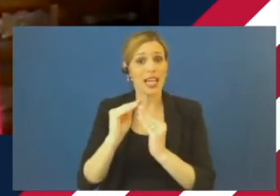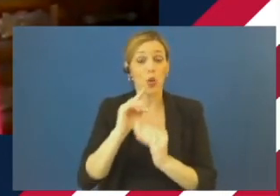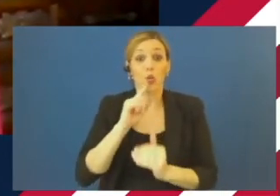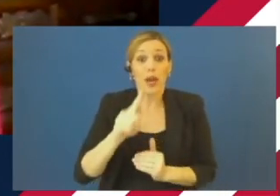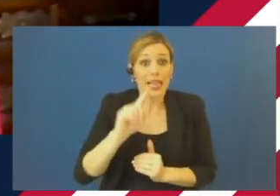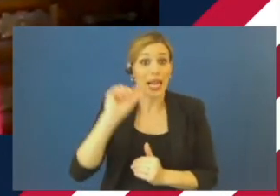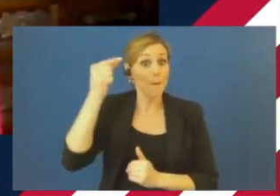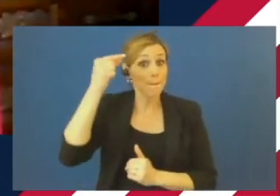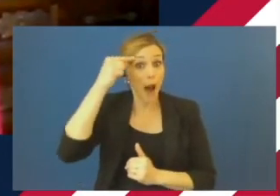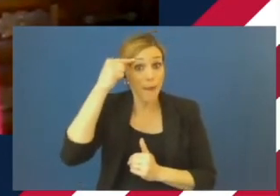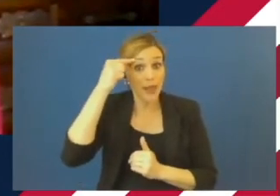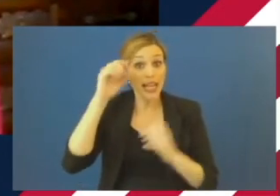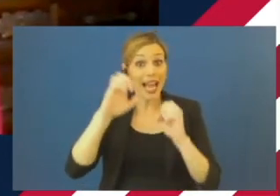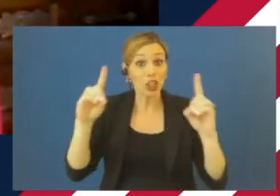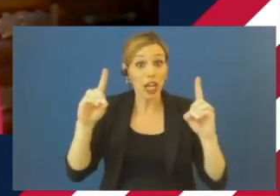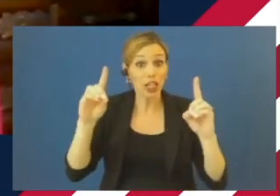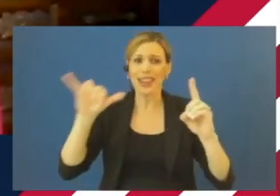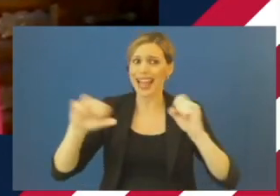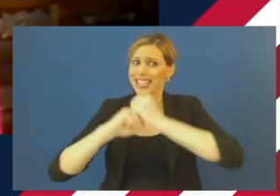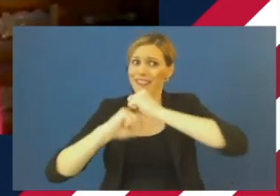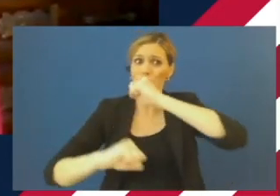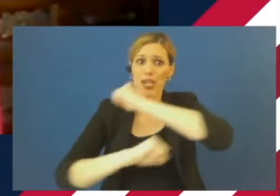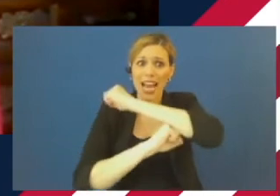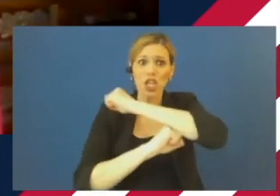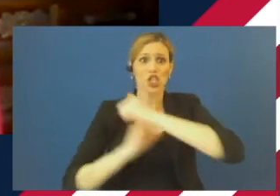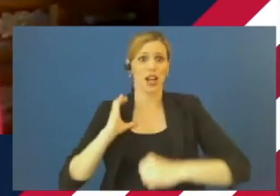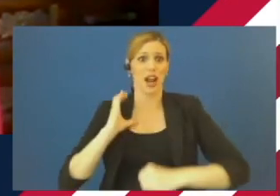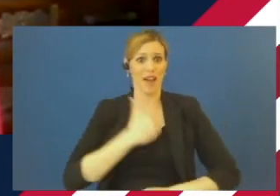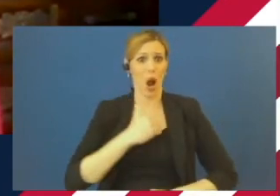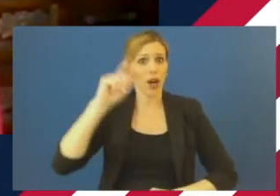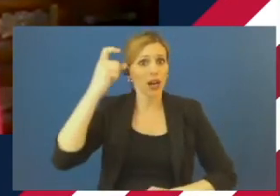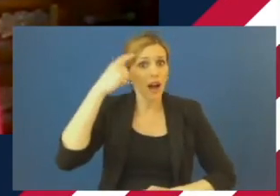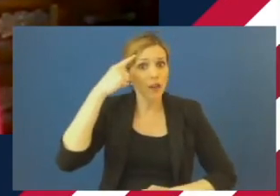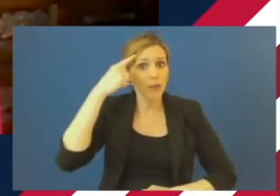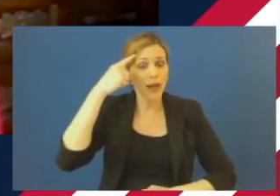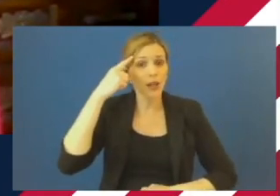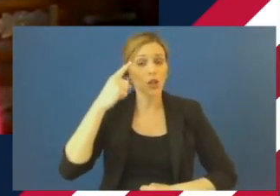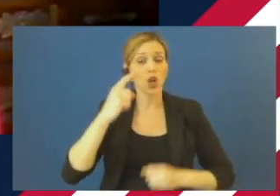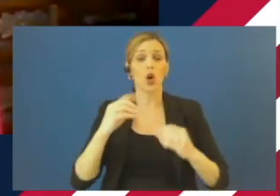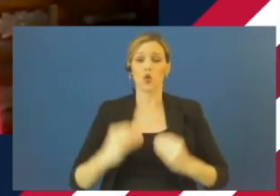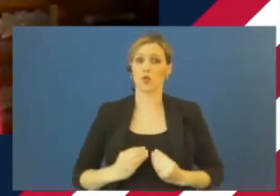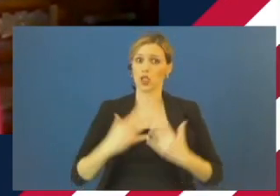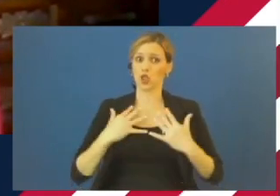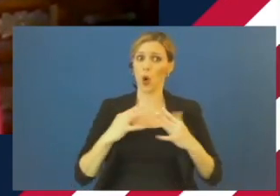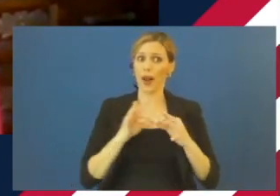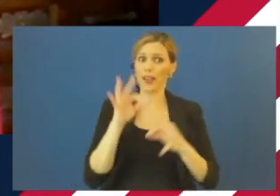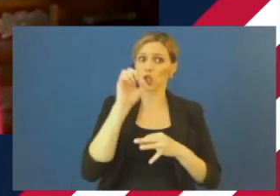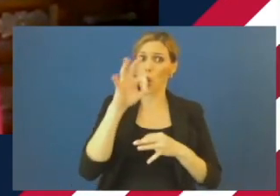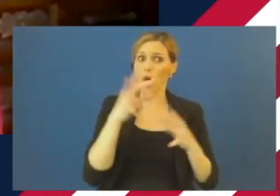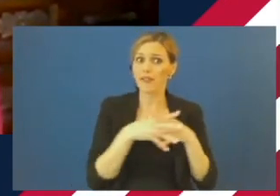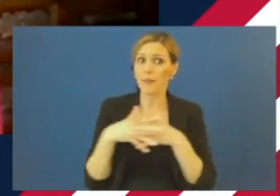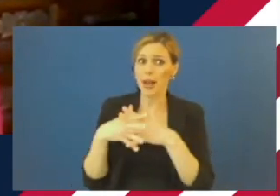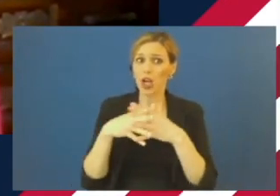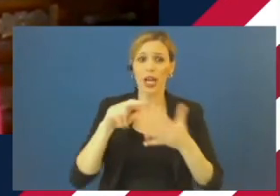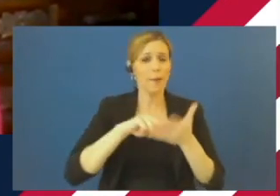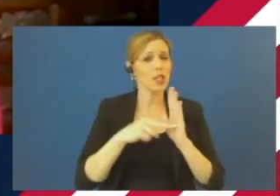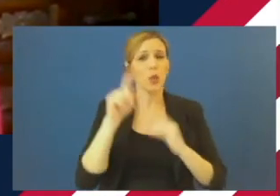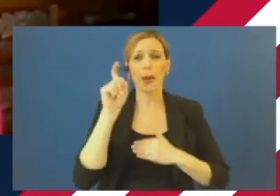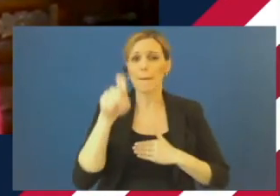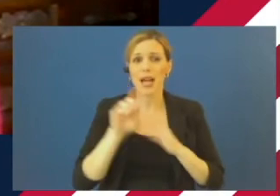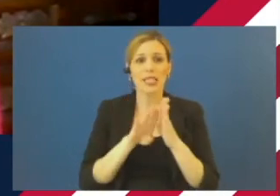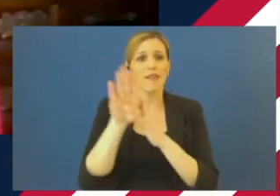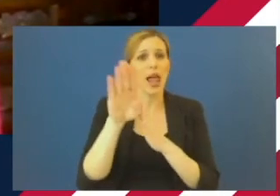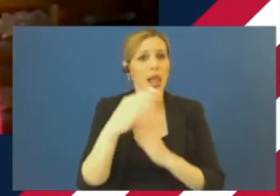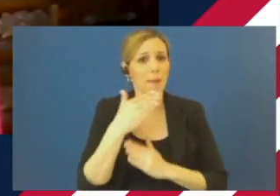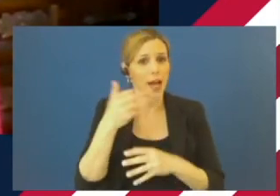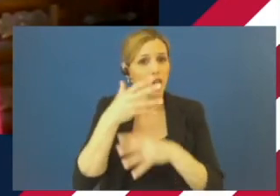our democracy. Restoring the soul of America starts with restoring our sense of community and trust in one another. I'm asking the Biden